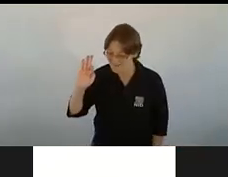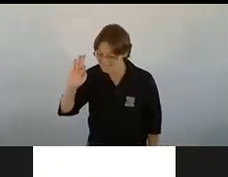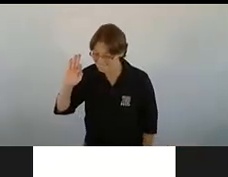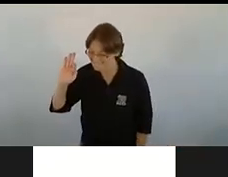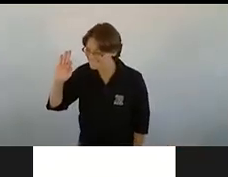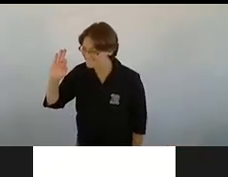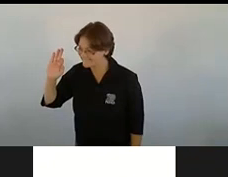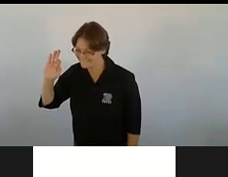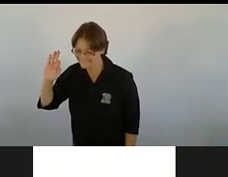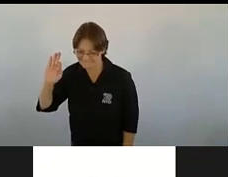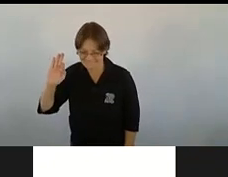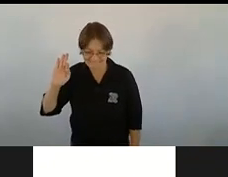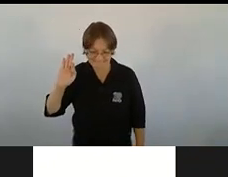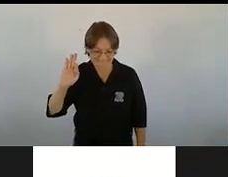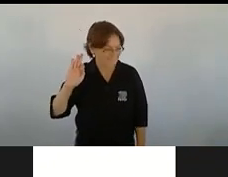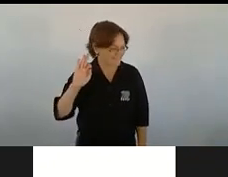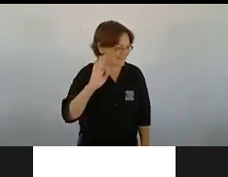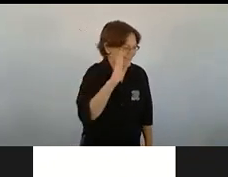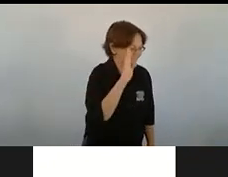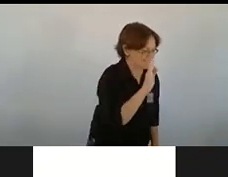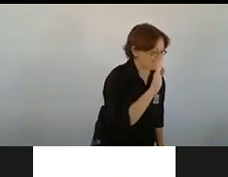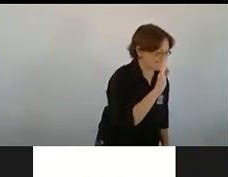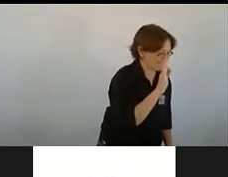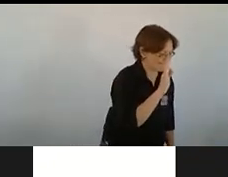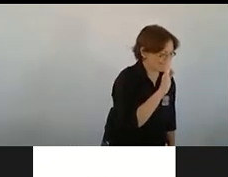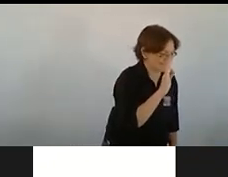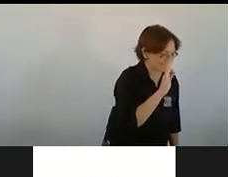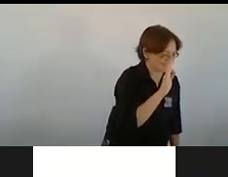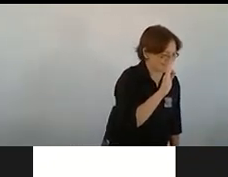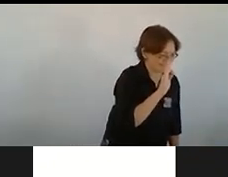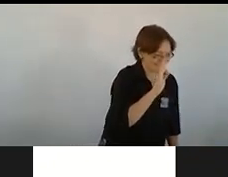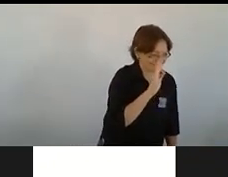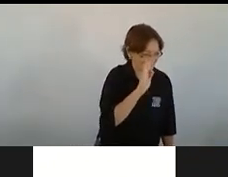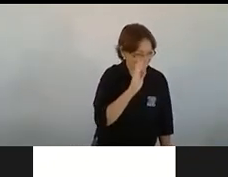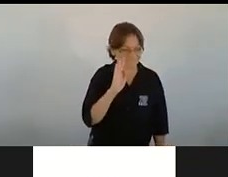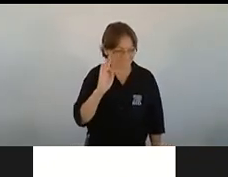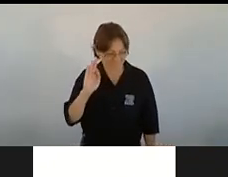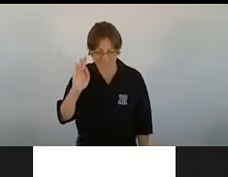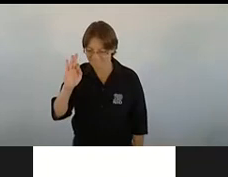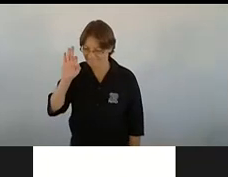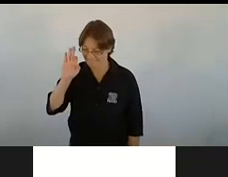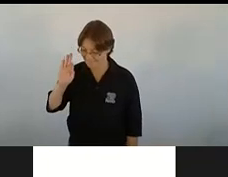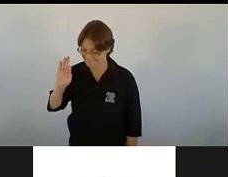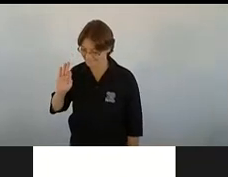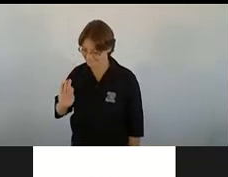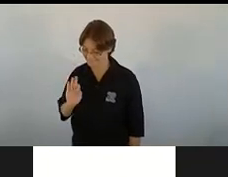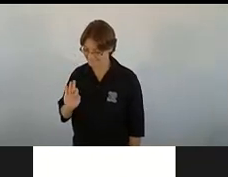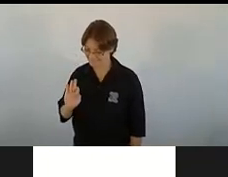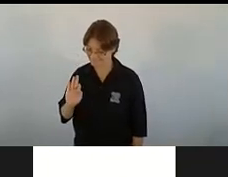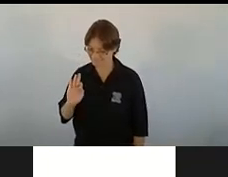looks like. F, fingers must be closed. Otherwise it looks like the 3.